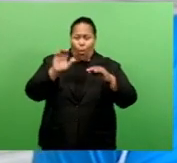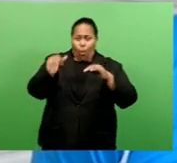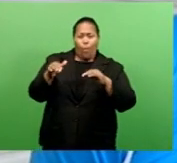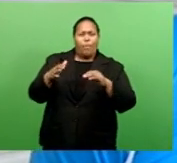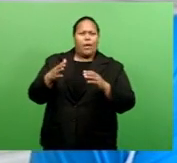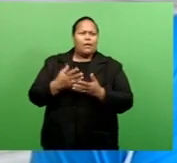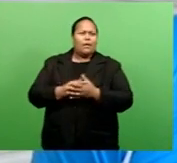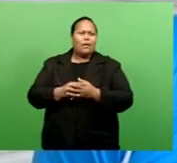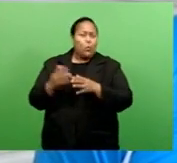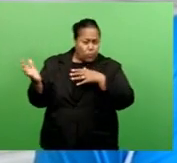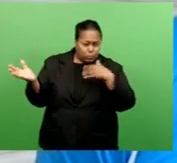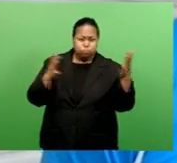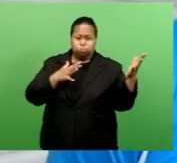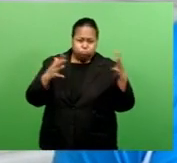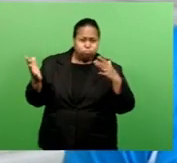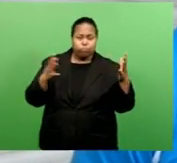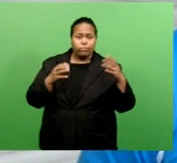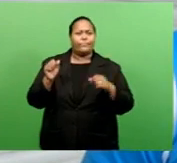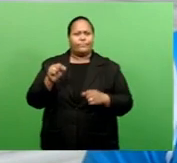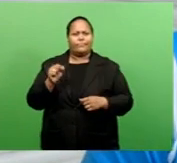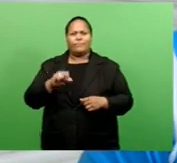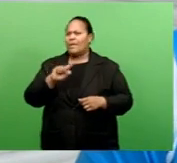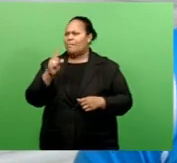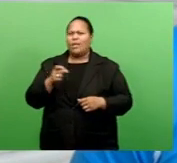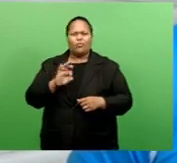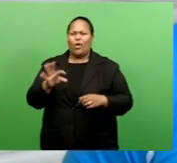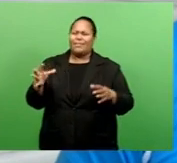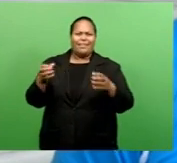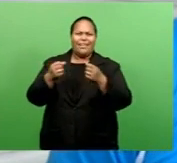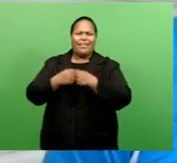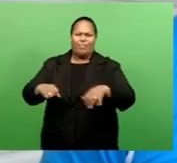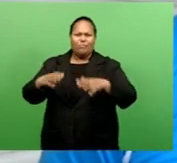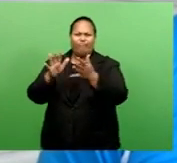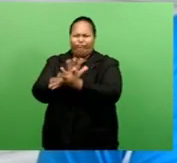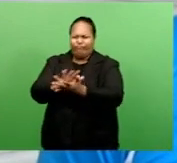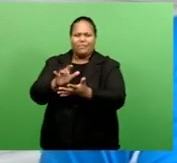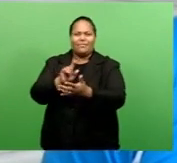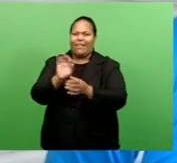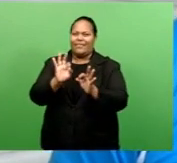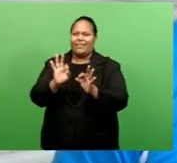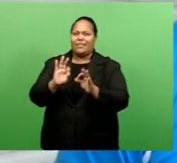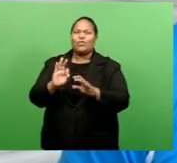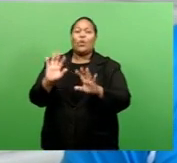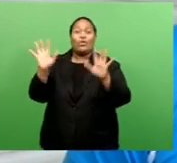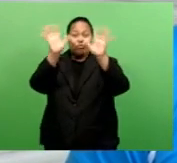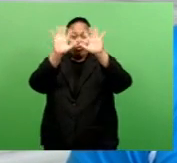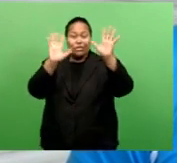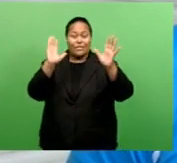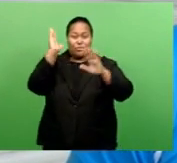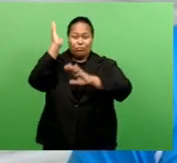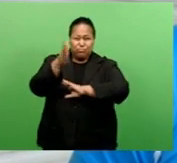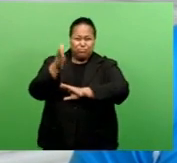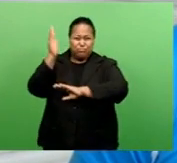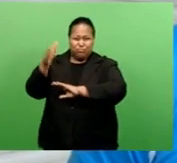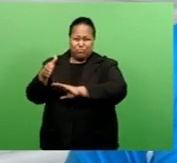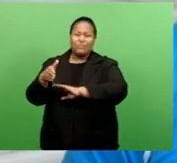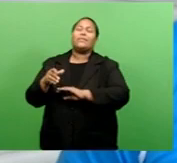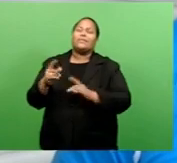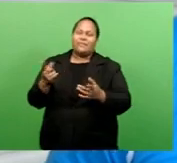wind was strong, but we can see not as much as damage as you can see. Only the trees, some branches.